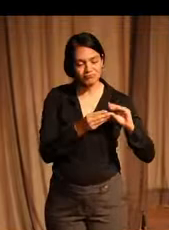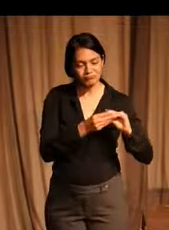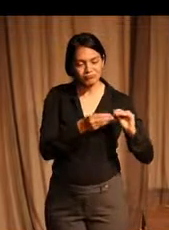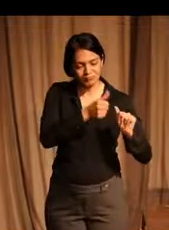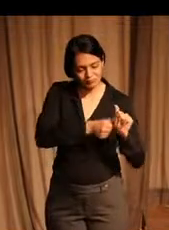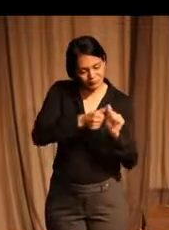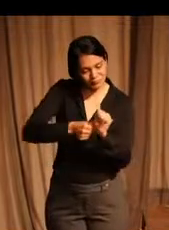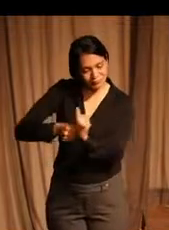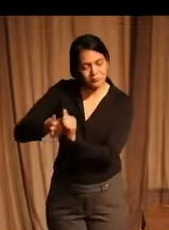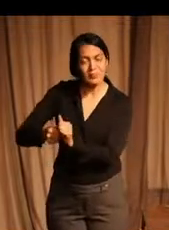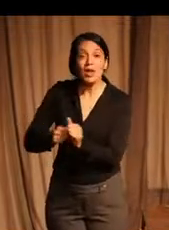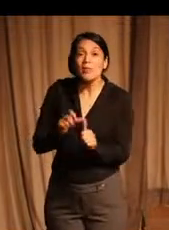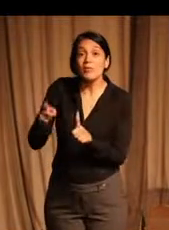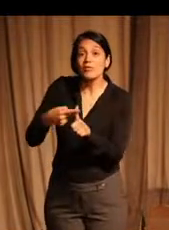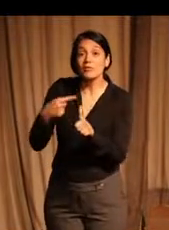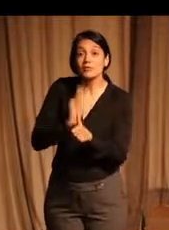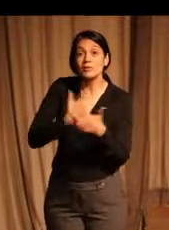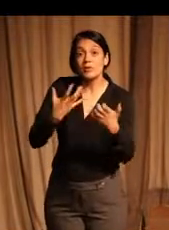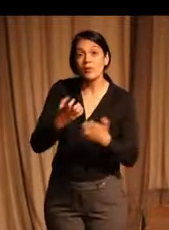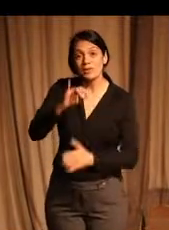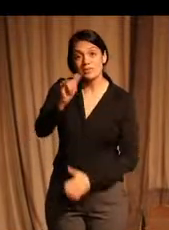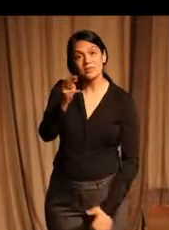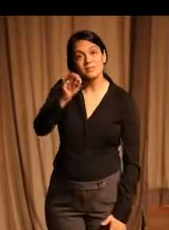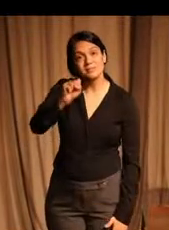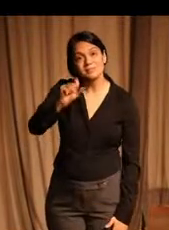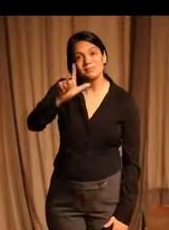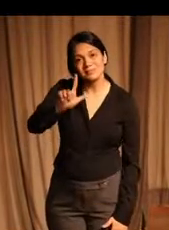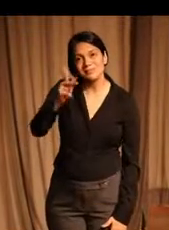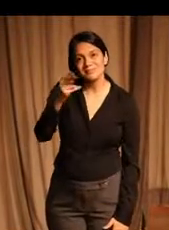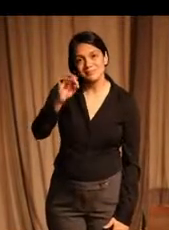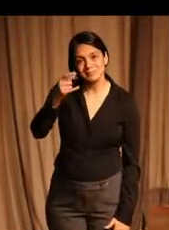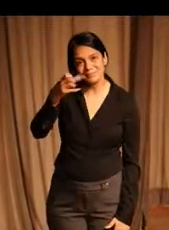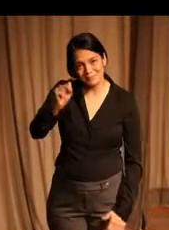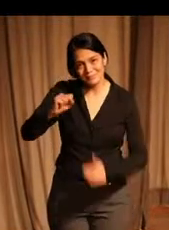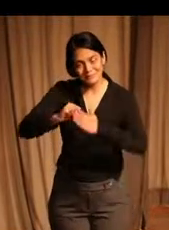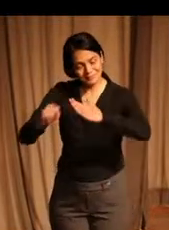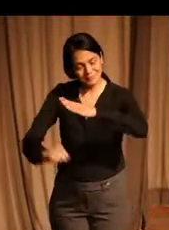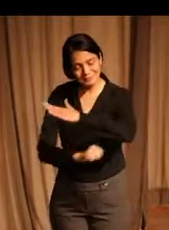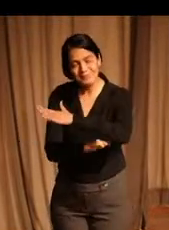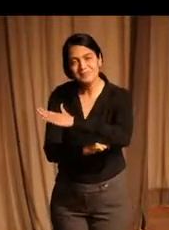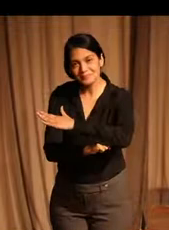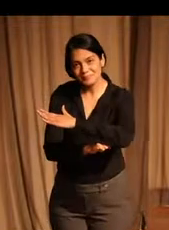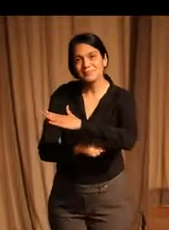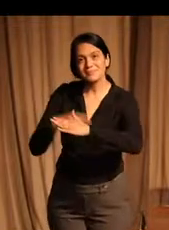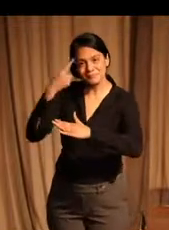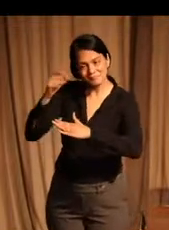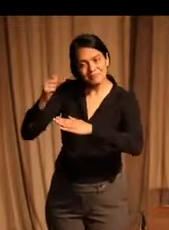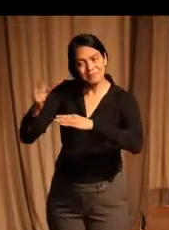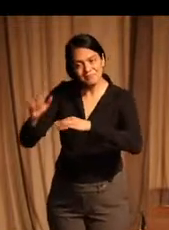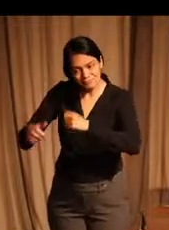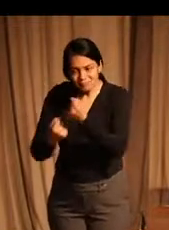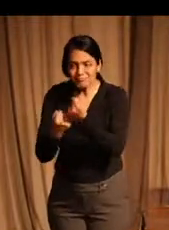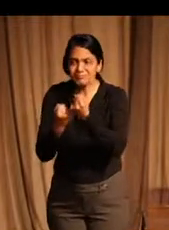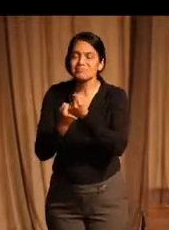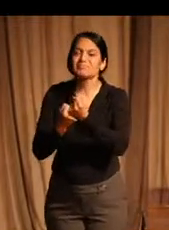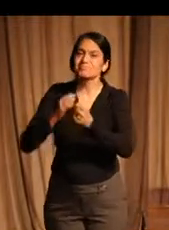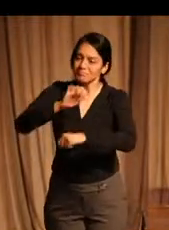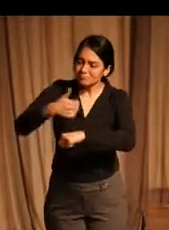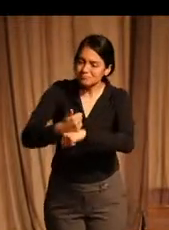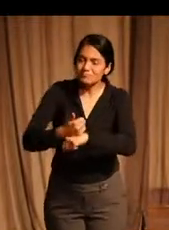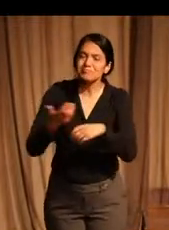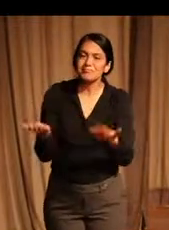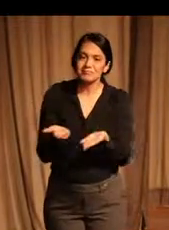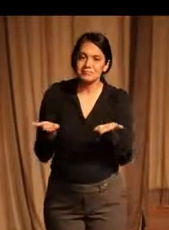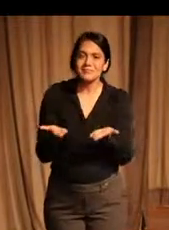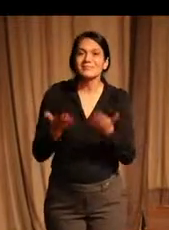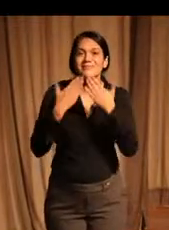John S. and James L. Knight Foundation, for believing in the vision and mission of Third Horizon from the very beginning, as well as Just Films Forward Foundation for helping us to